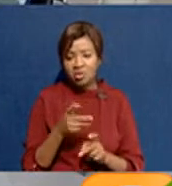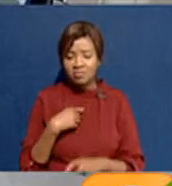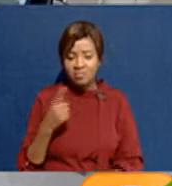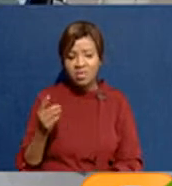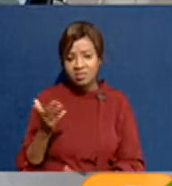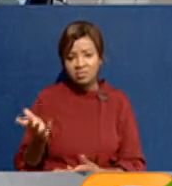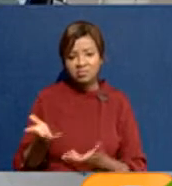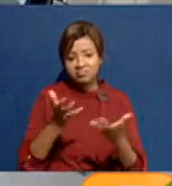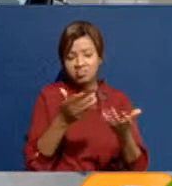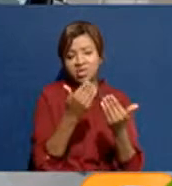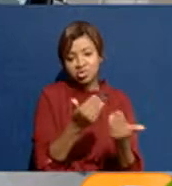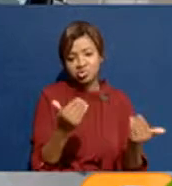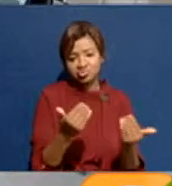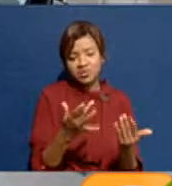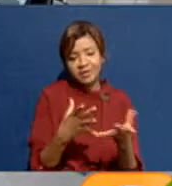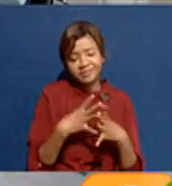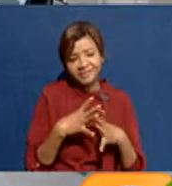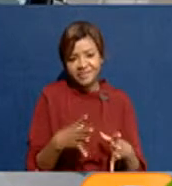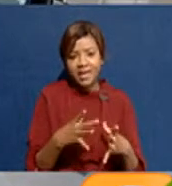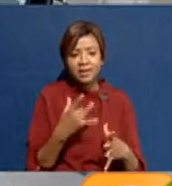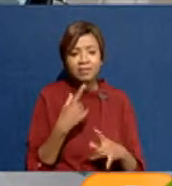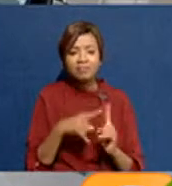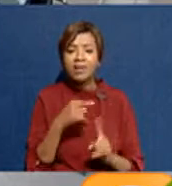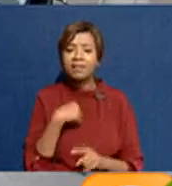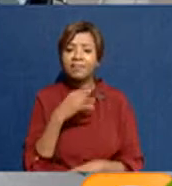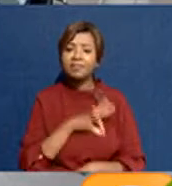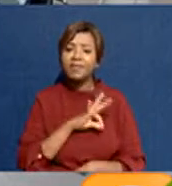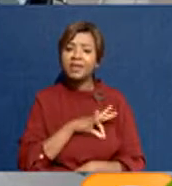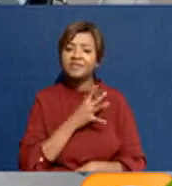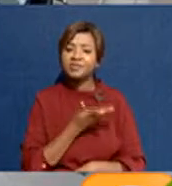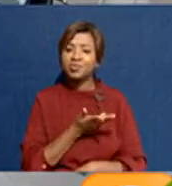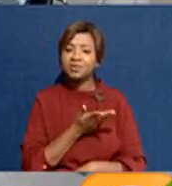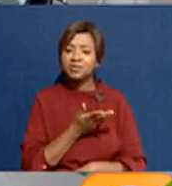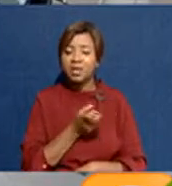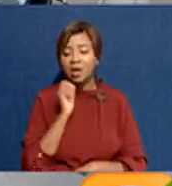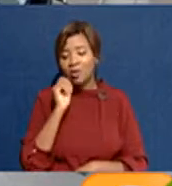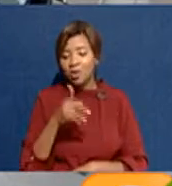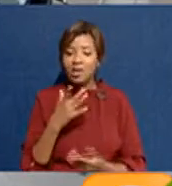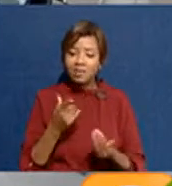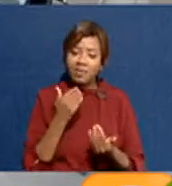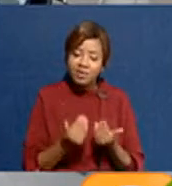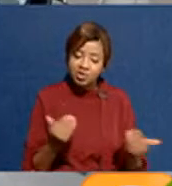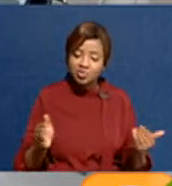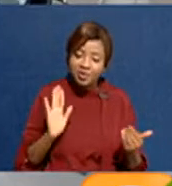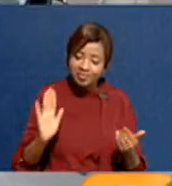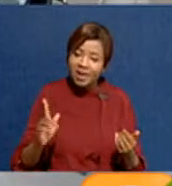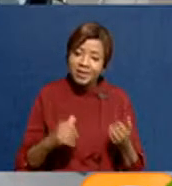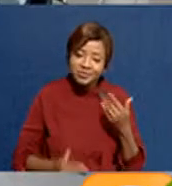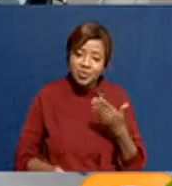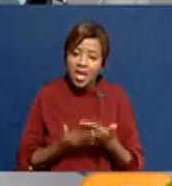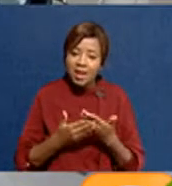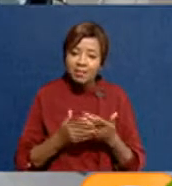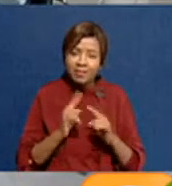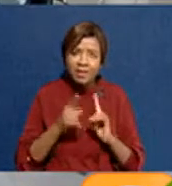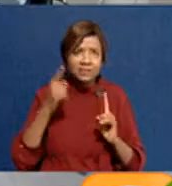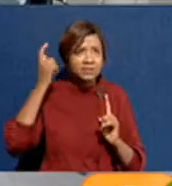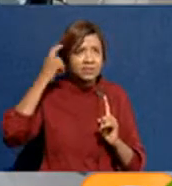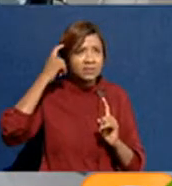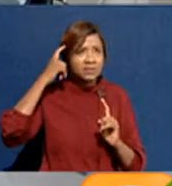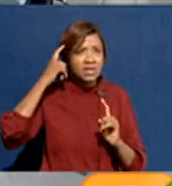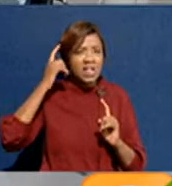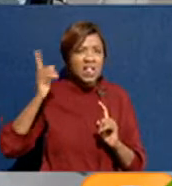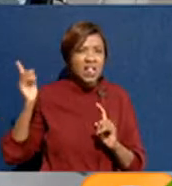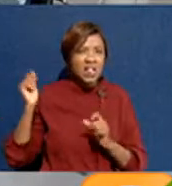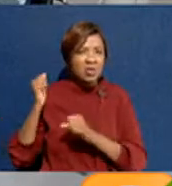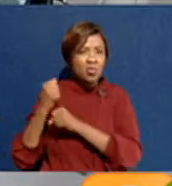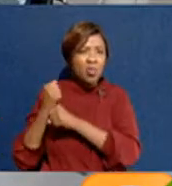though goodwill and being a mother who's responsible should be enough. But when you're thinking about, and in their minds, what they have to give up to bring their children to